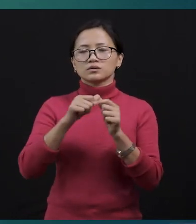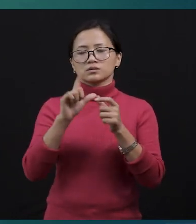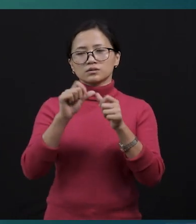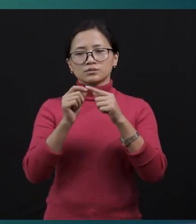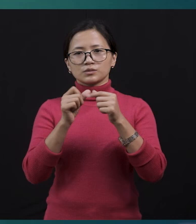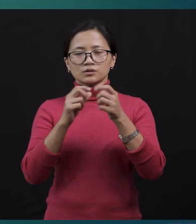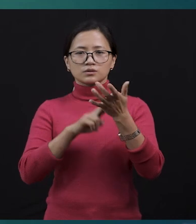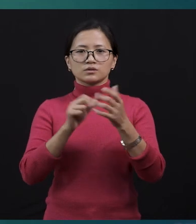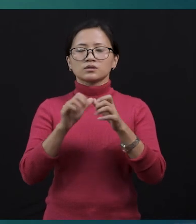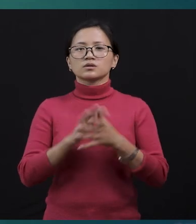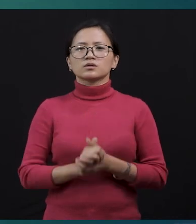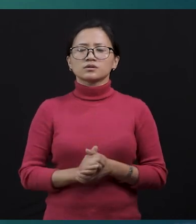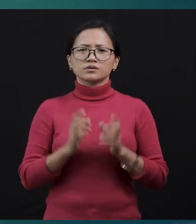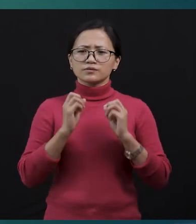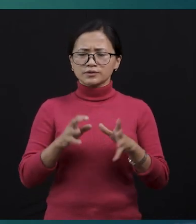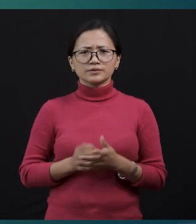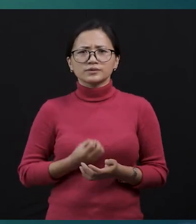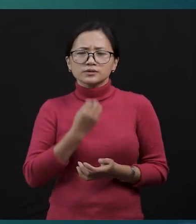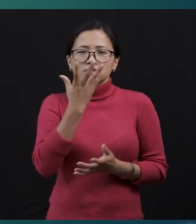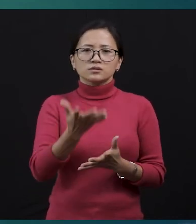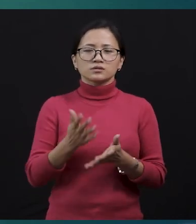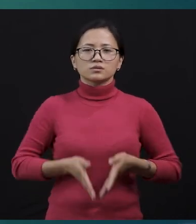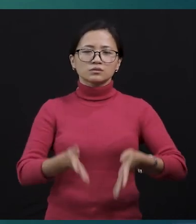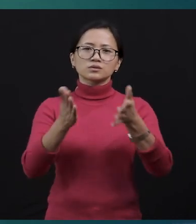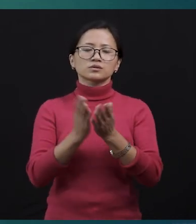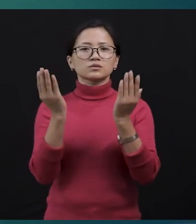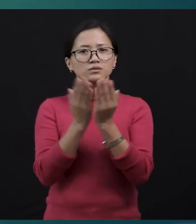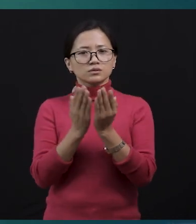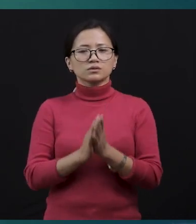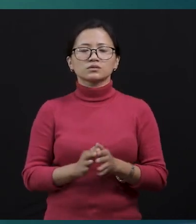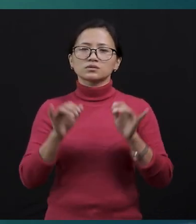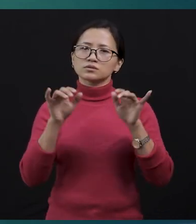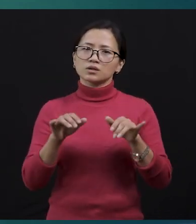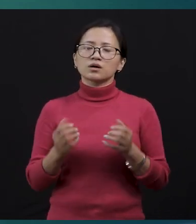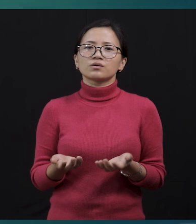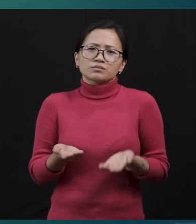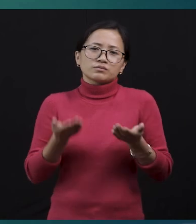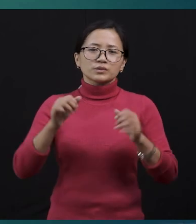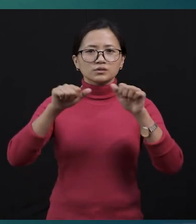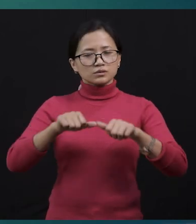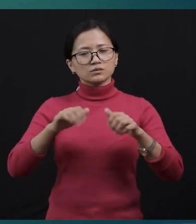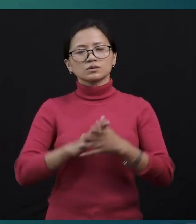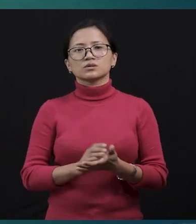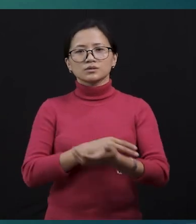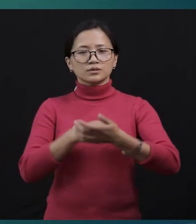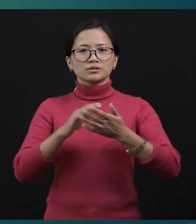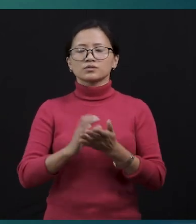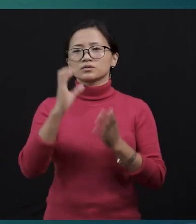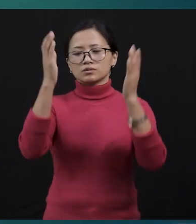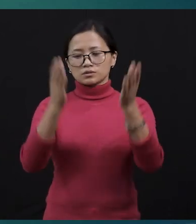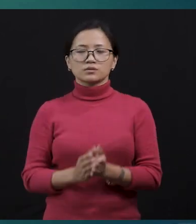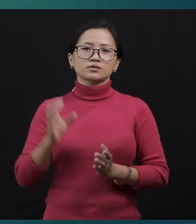Chawla studied. She might not have a very easy way in her studies, but she managed to make a name for herself and also for